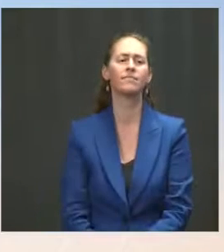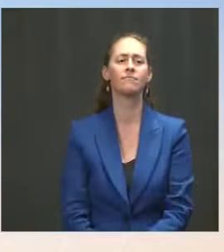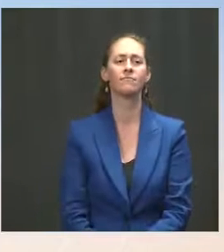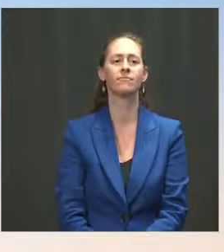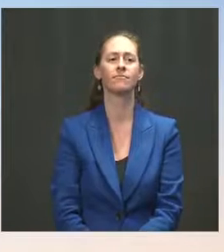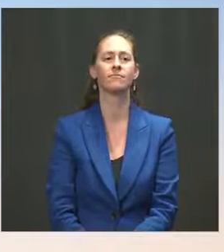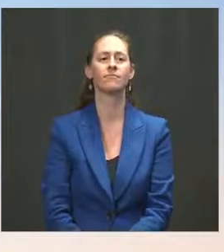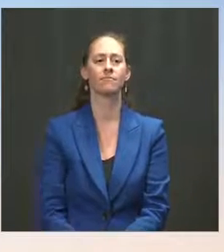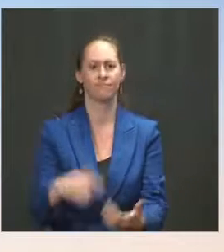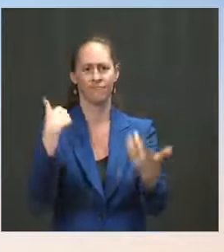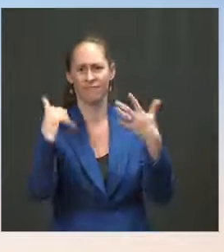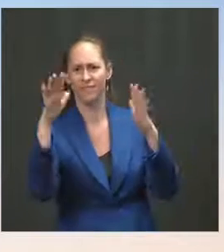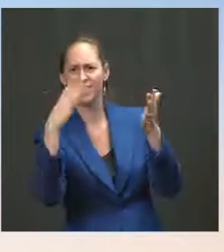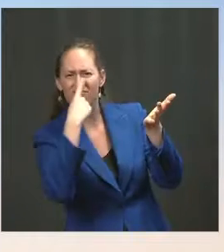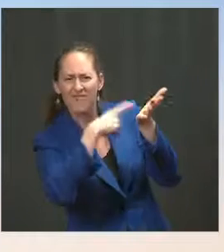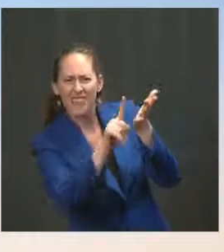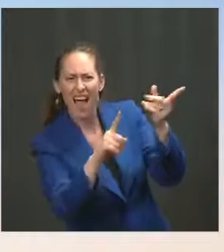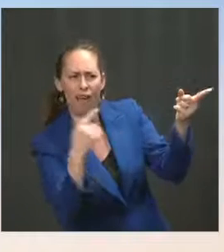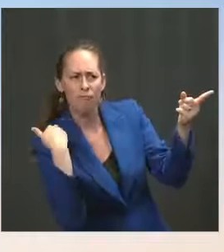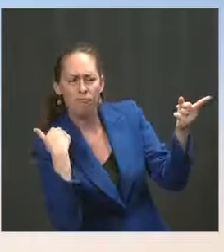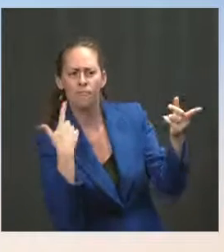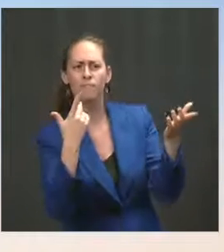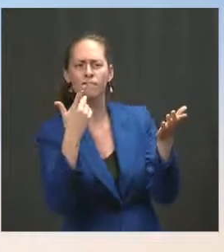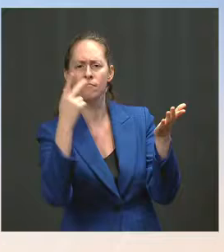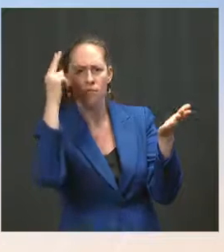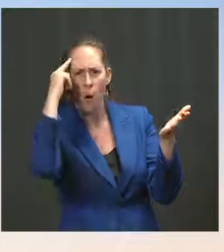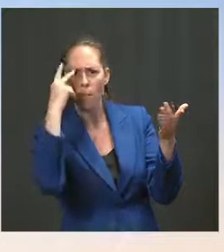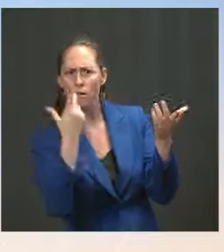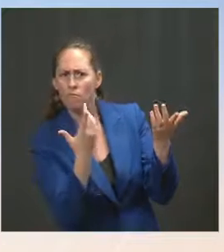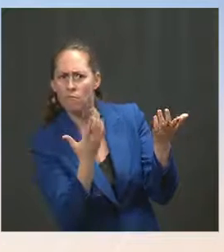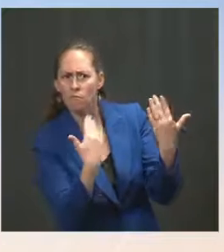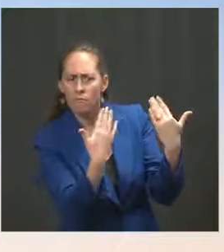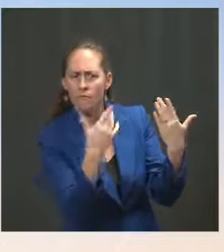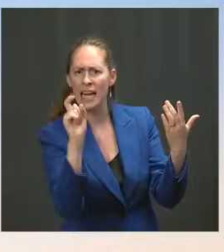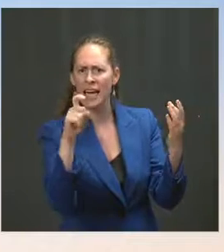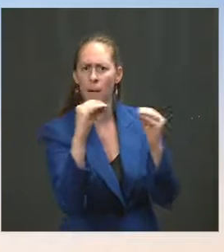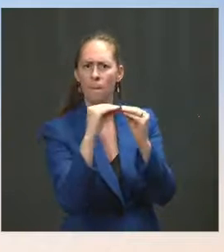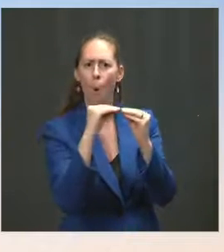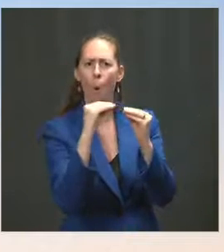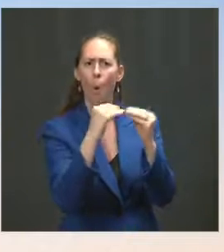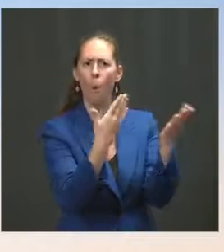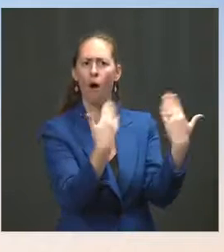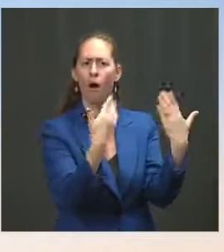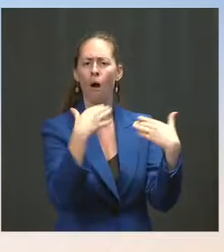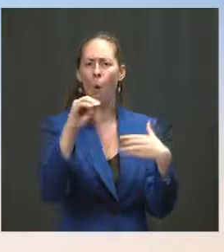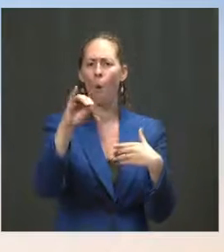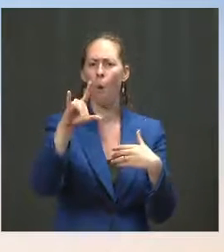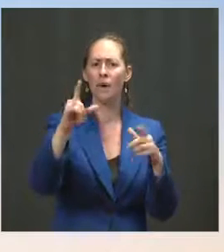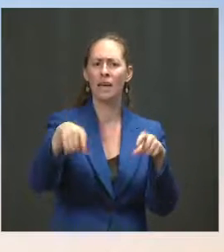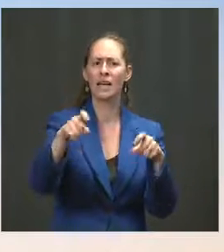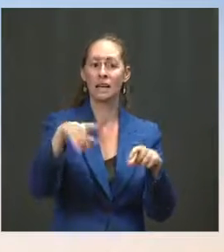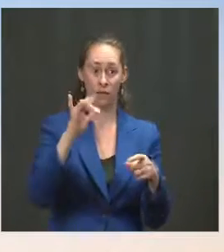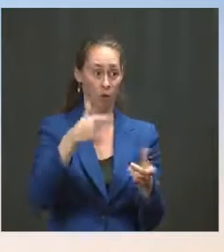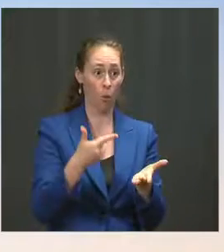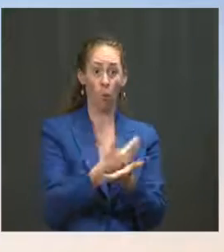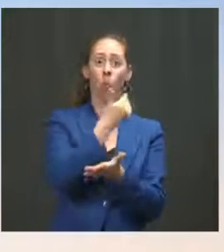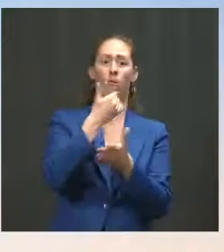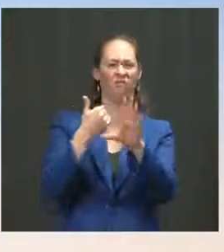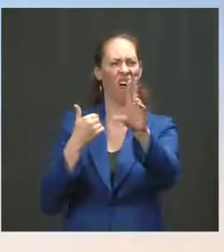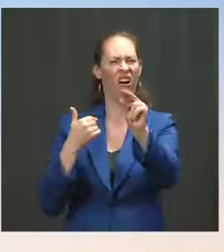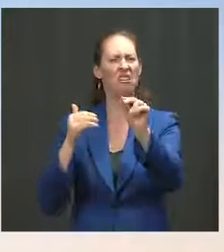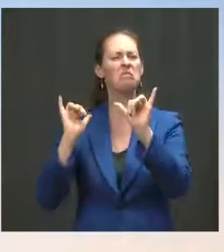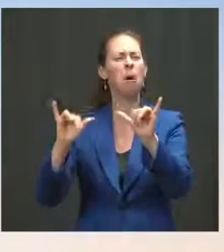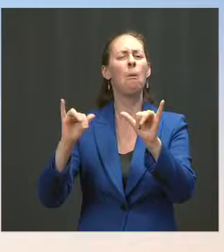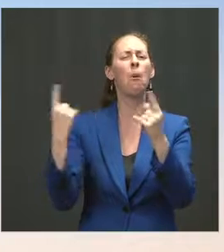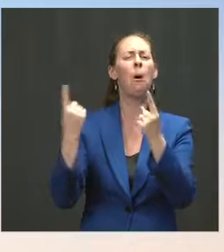but it's also ongoing and something that isn't new. As of today or even as of yesterday. We've had ongoing engagements, and I know